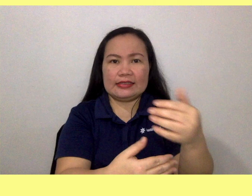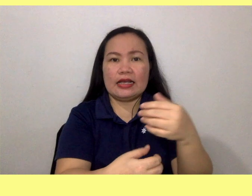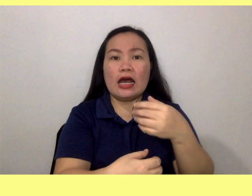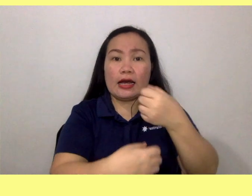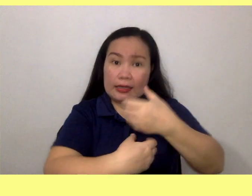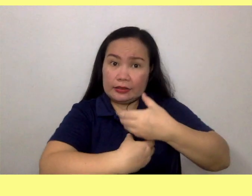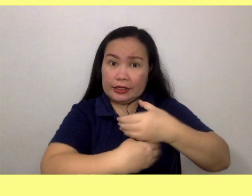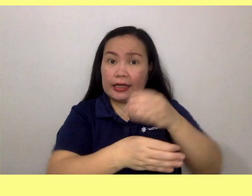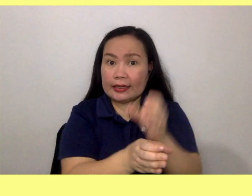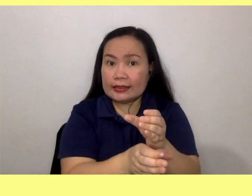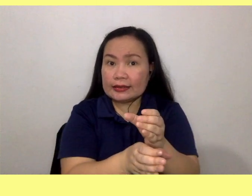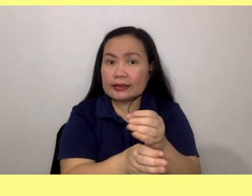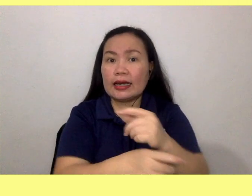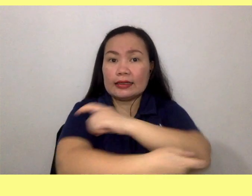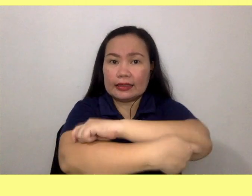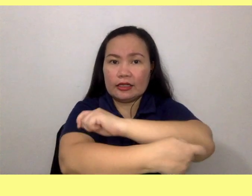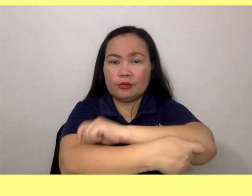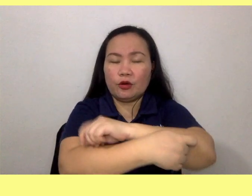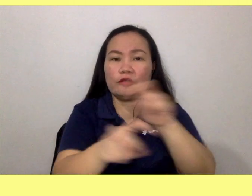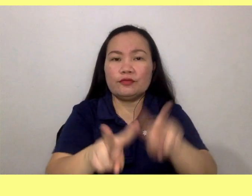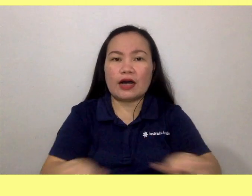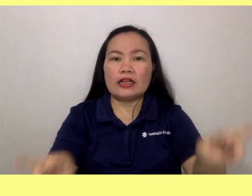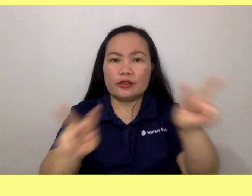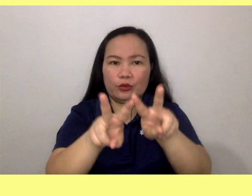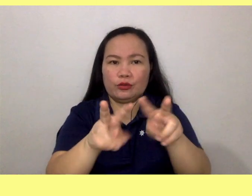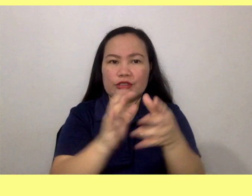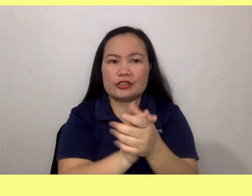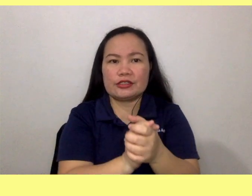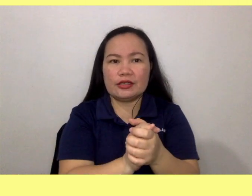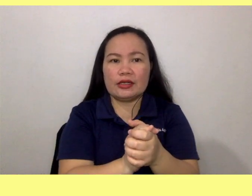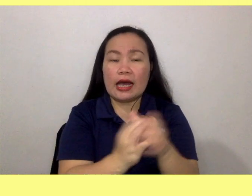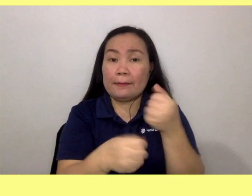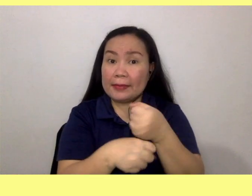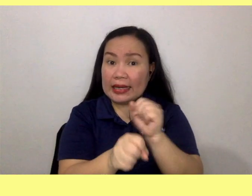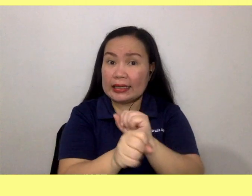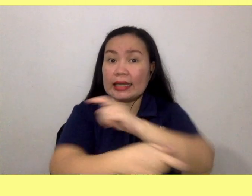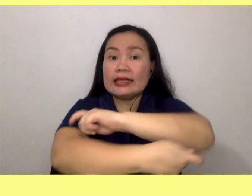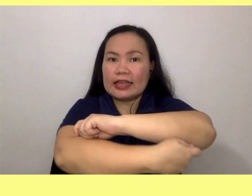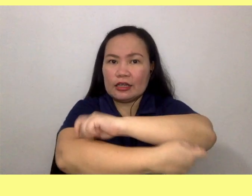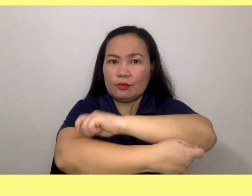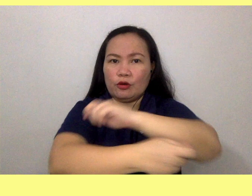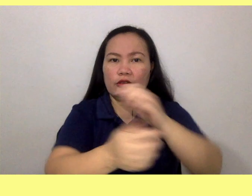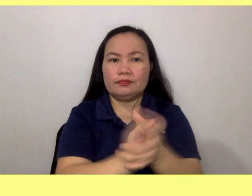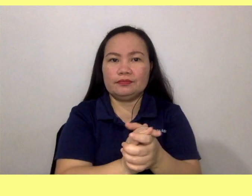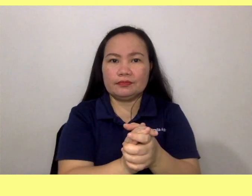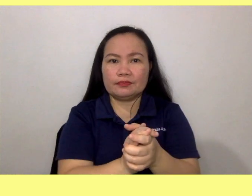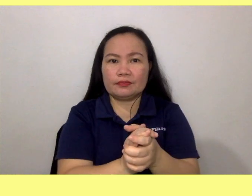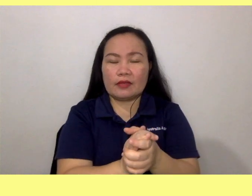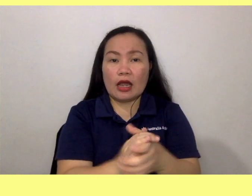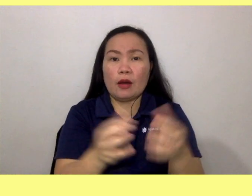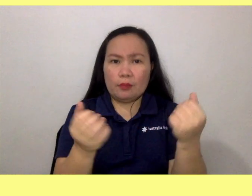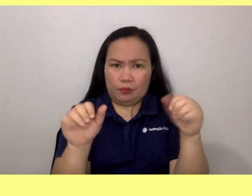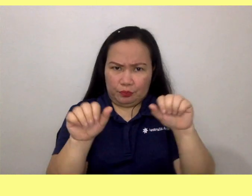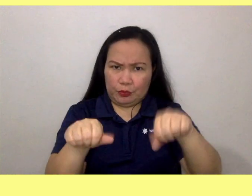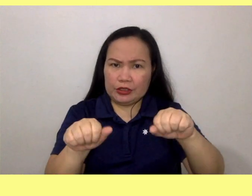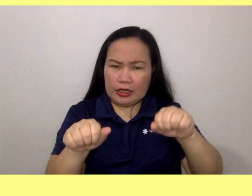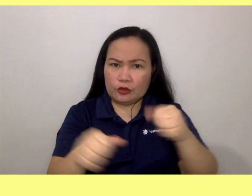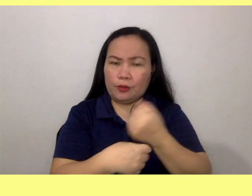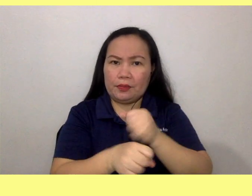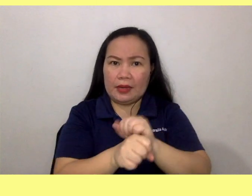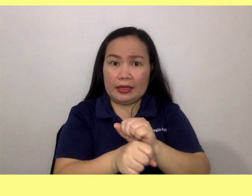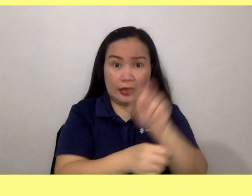create a table values. Gagawa tayo ng table values. Okay. So, pwede natin gawing